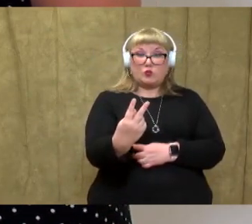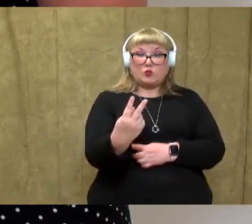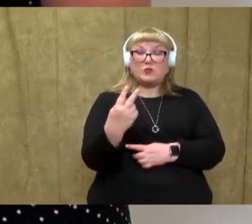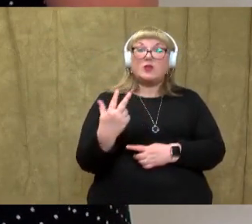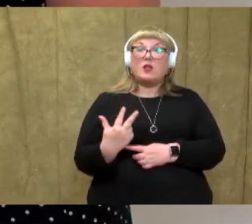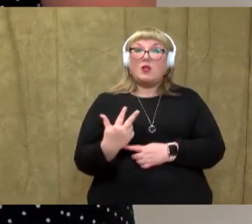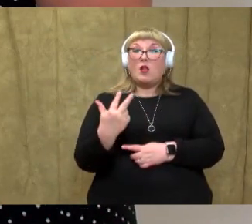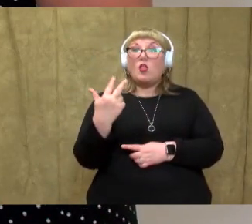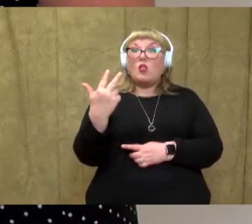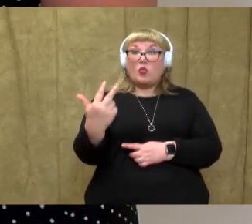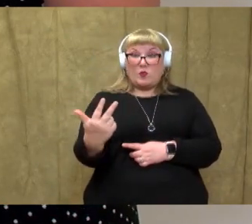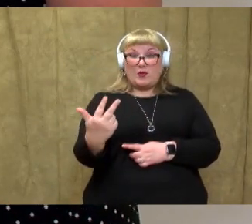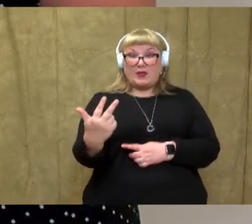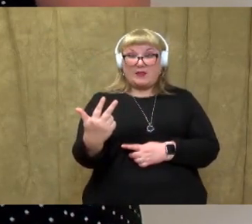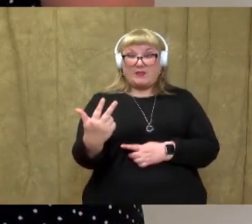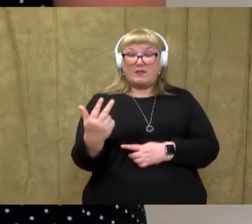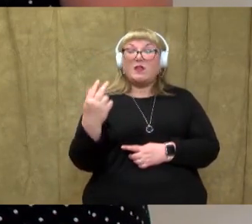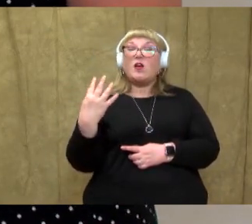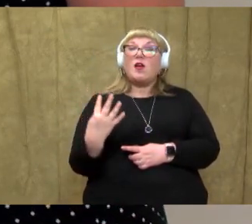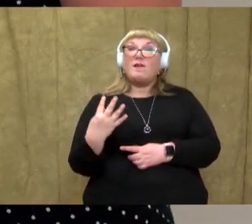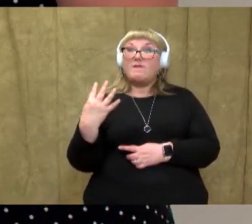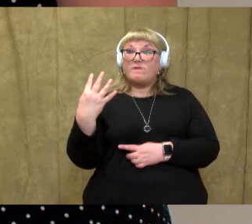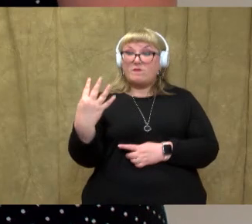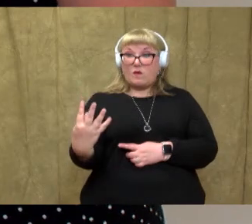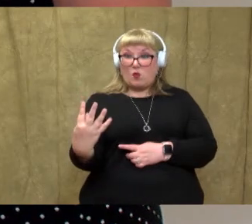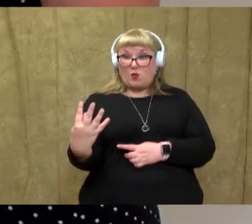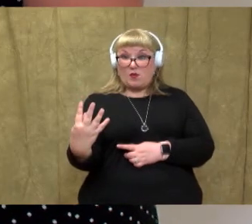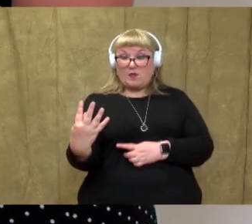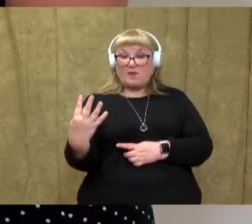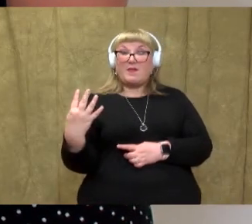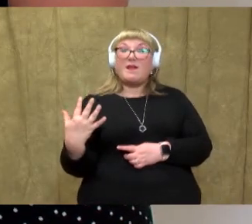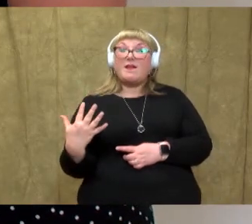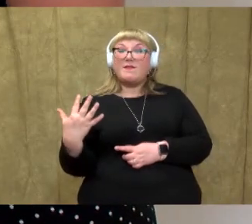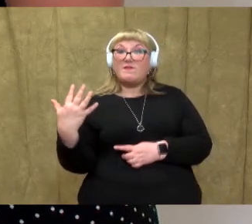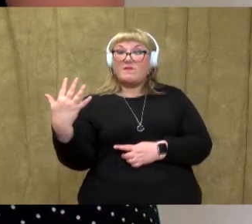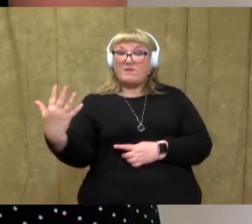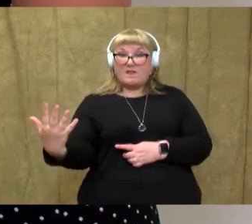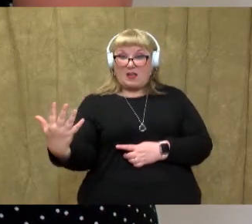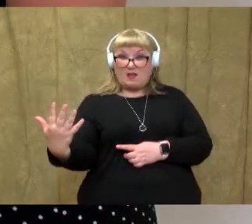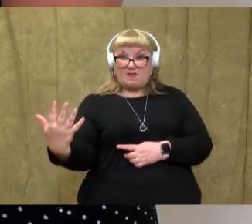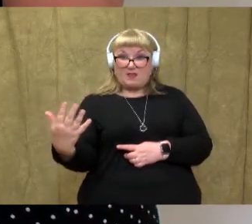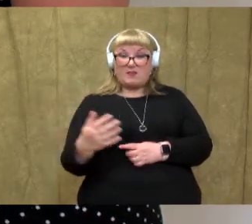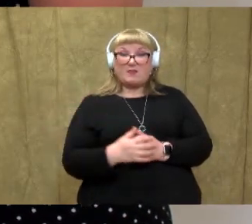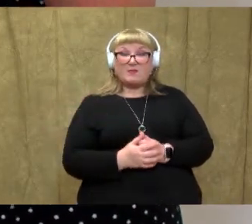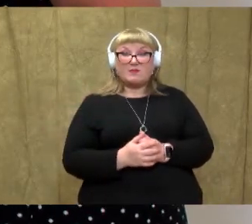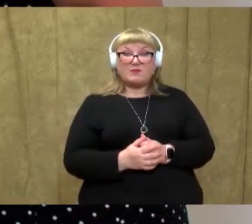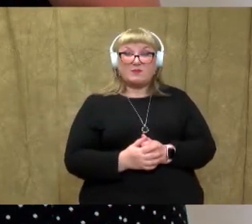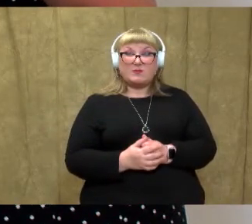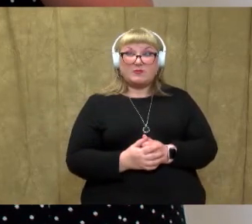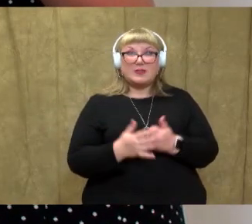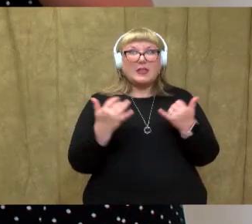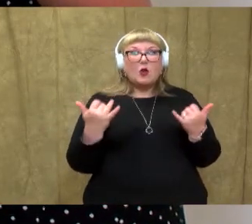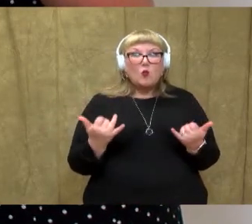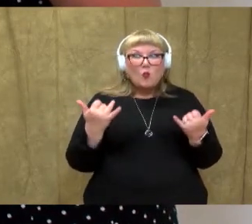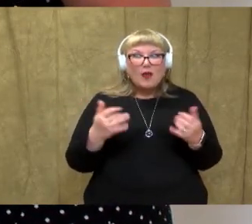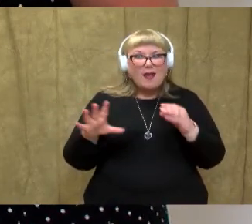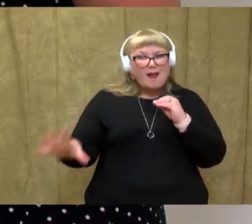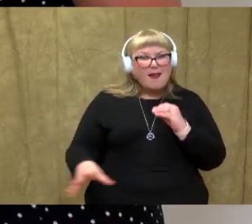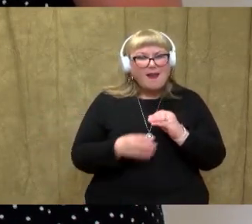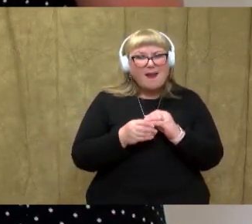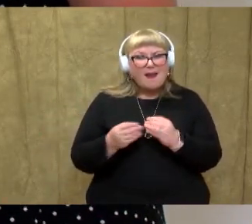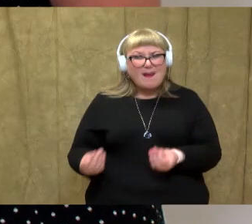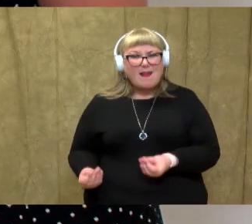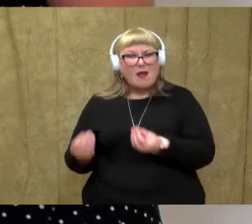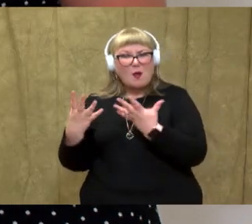2, 3, 4, 5. Now, how many